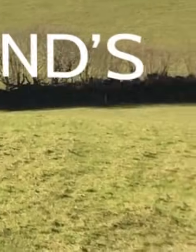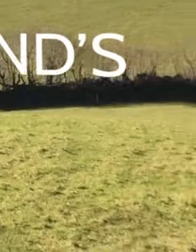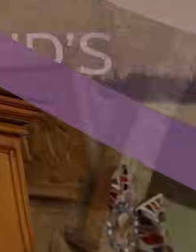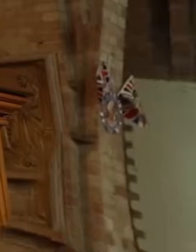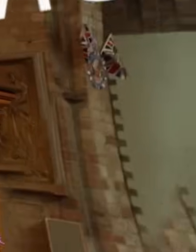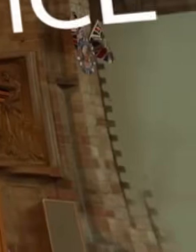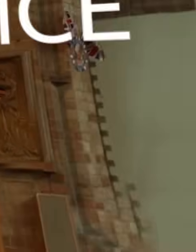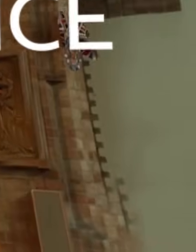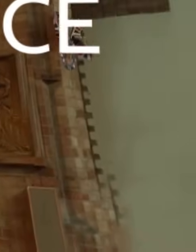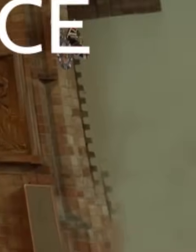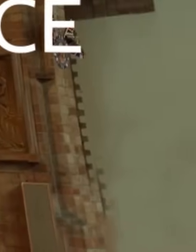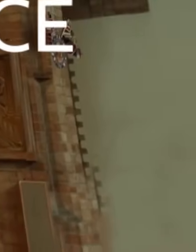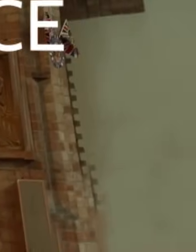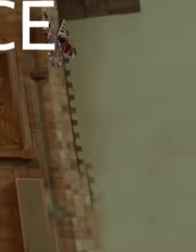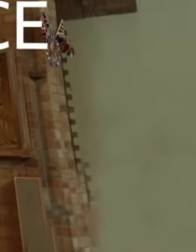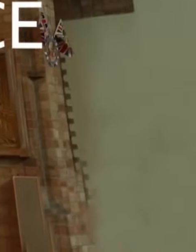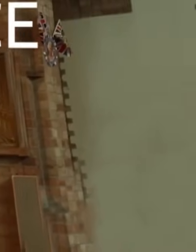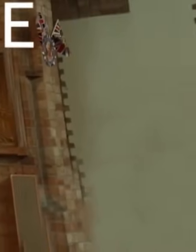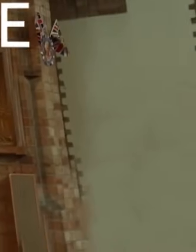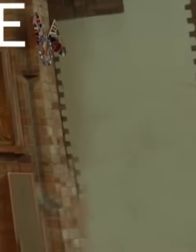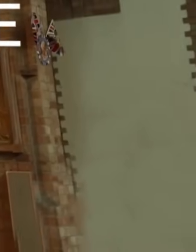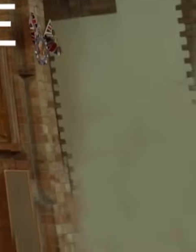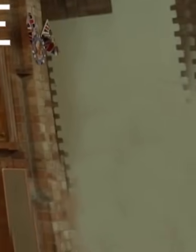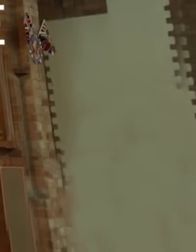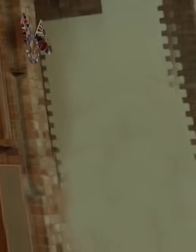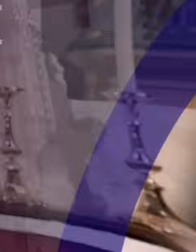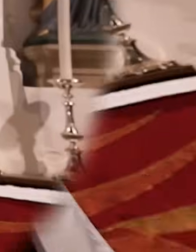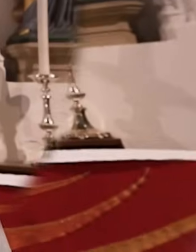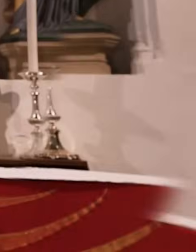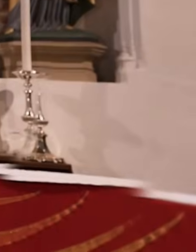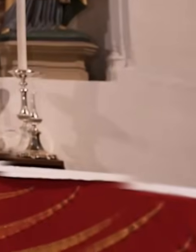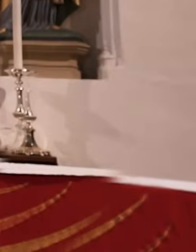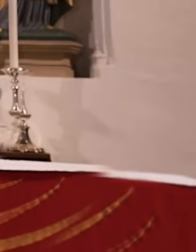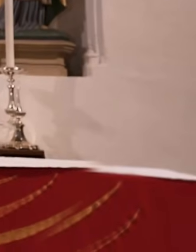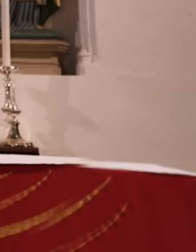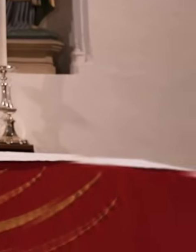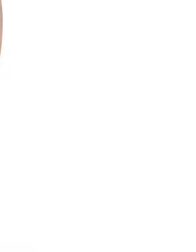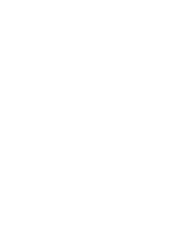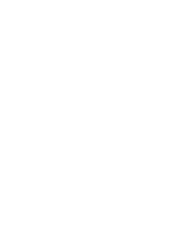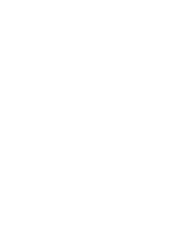God. And the God of salvation is making all things new. Amen.